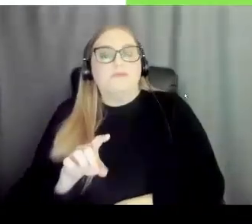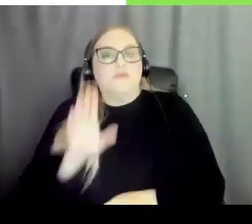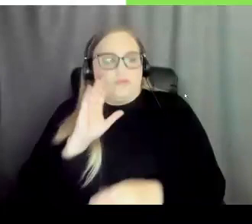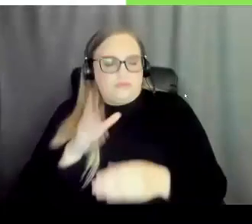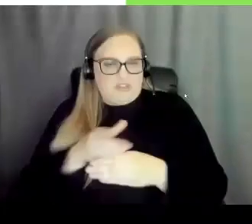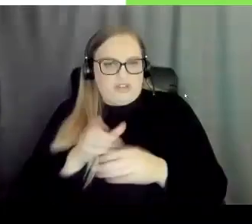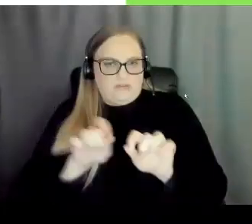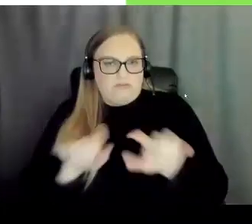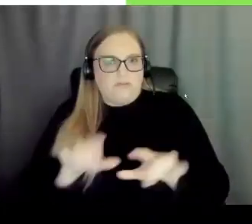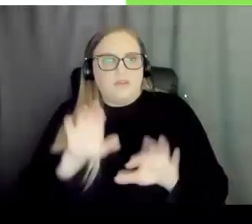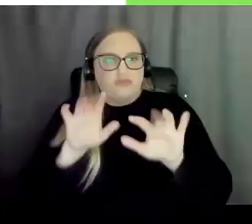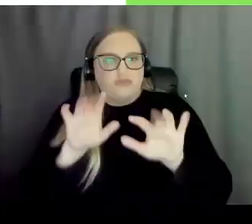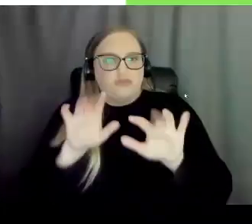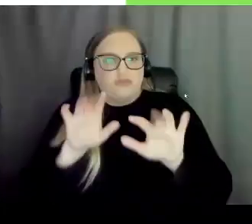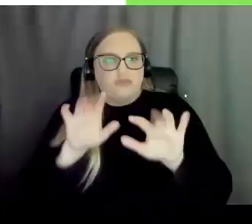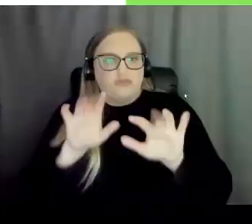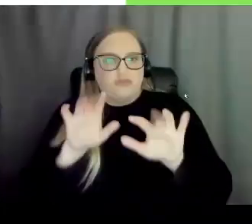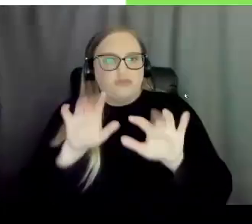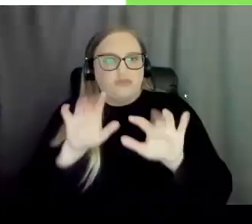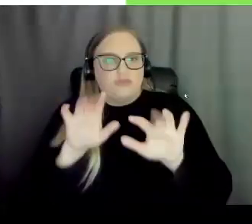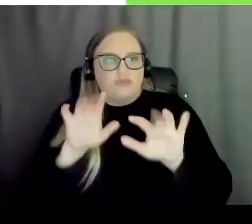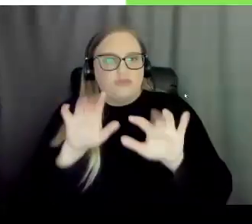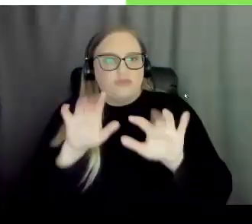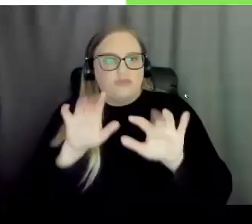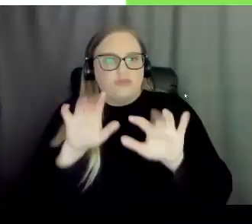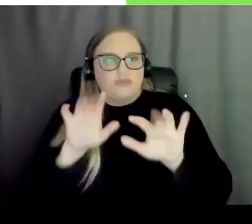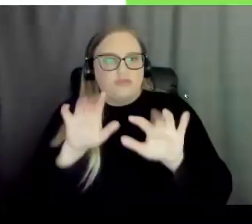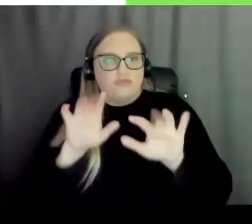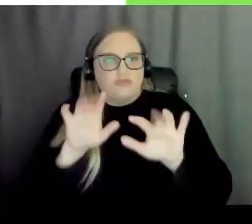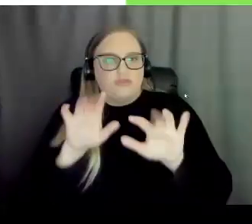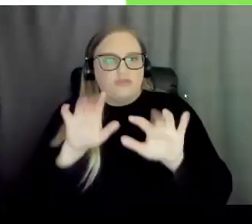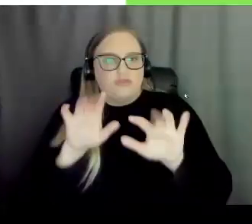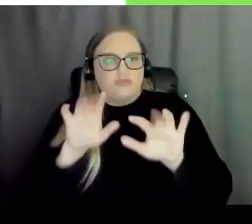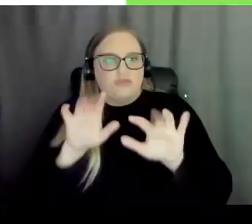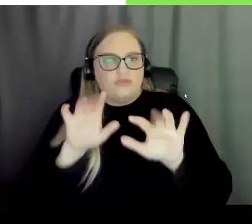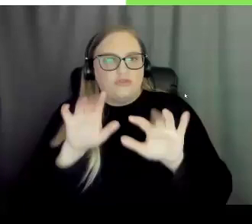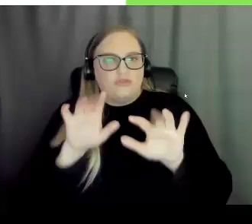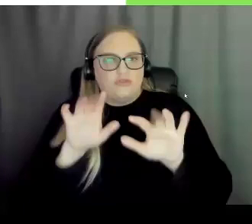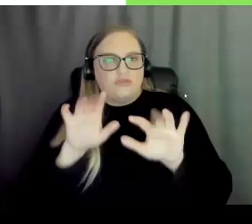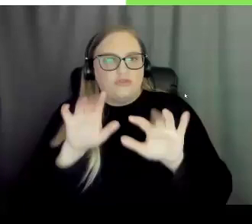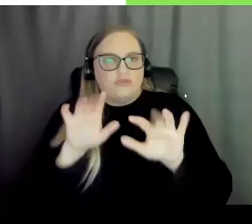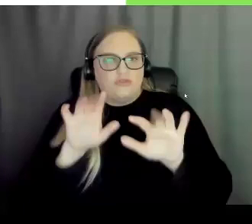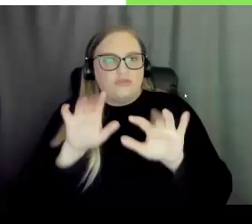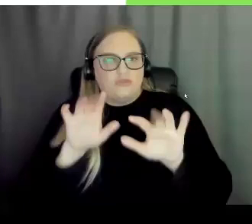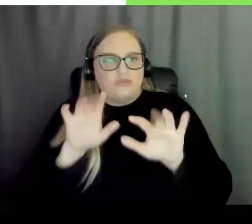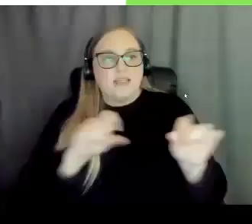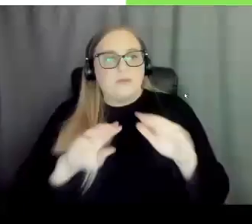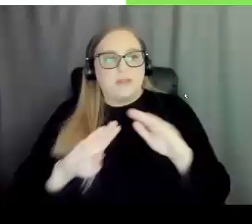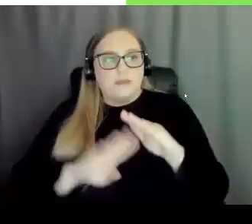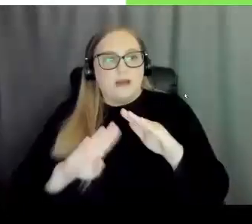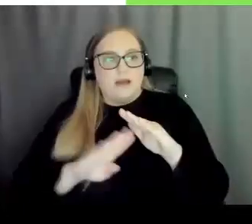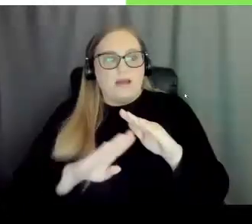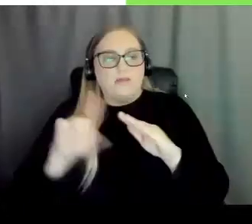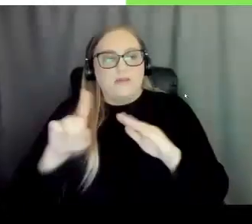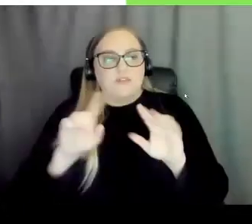via the chat feature on your screen. These should be accessible at the bottom of your screen. Due